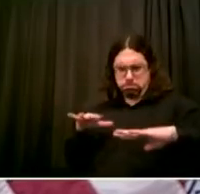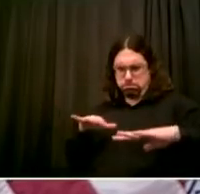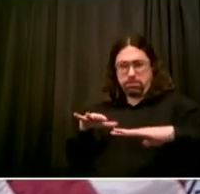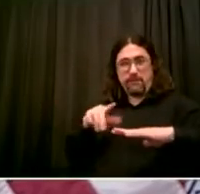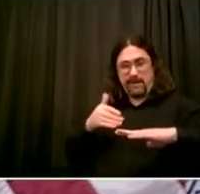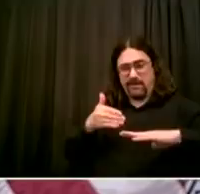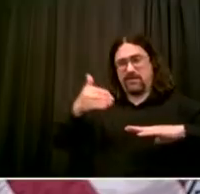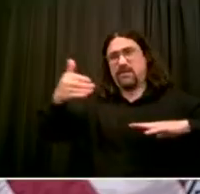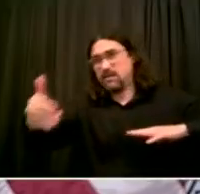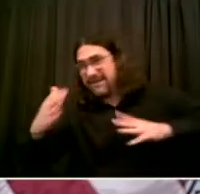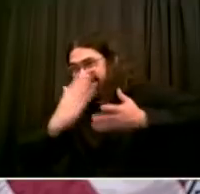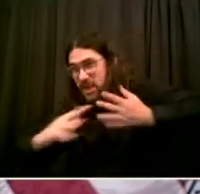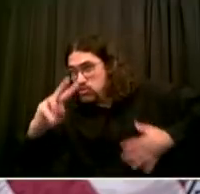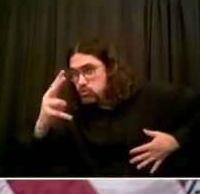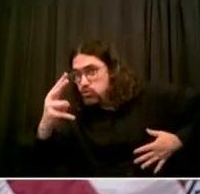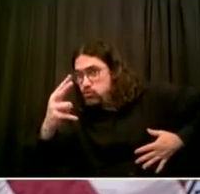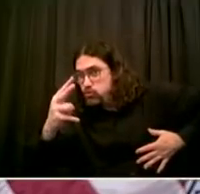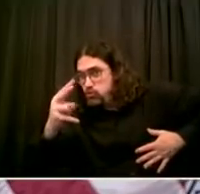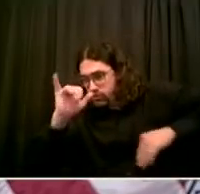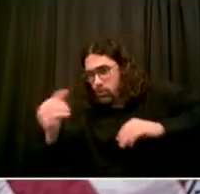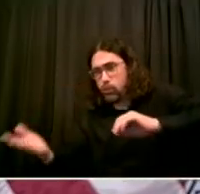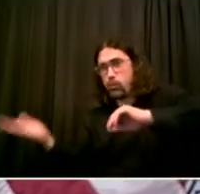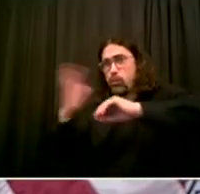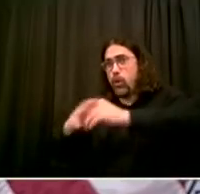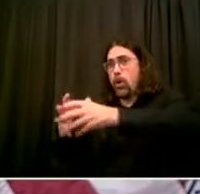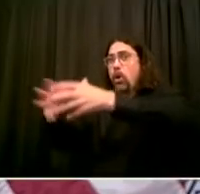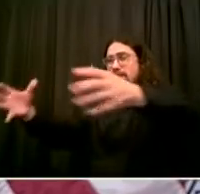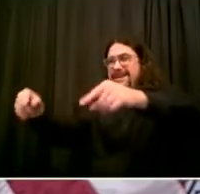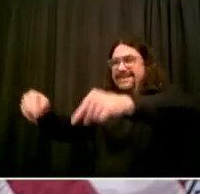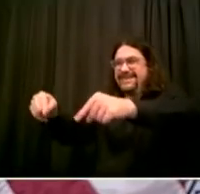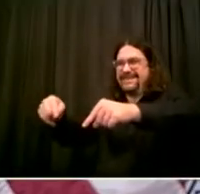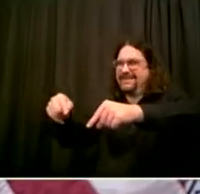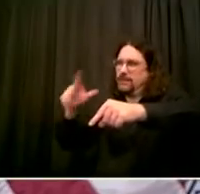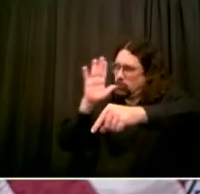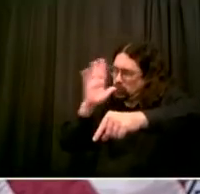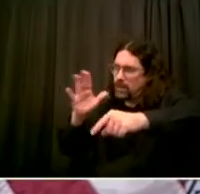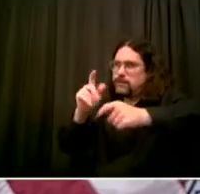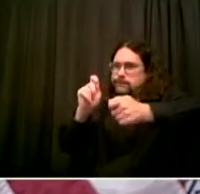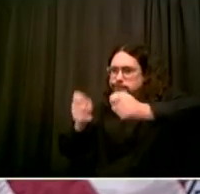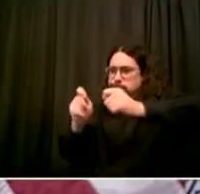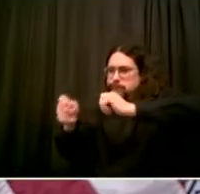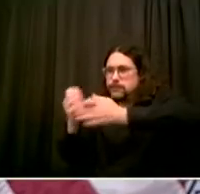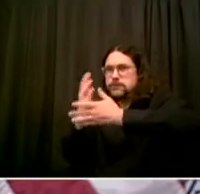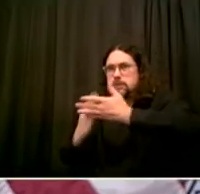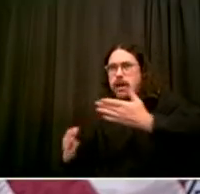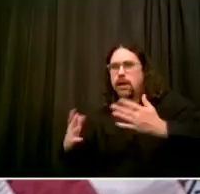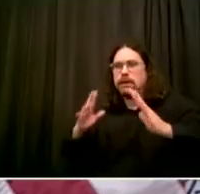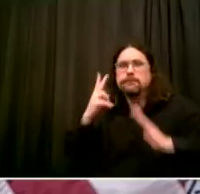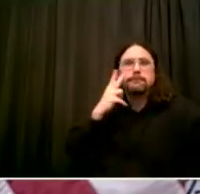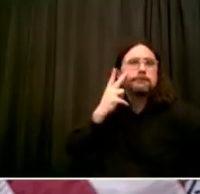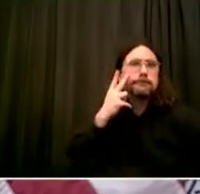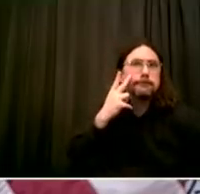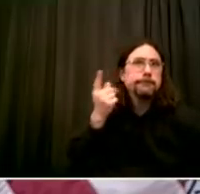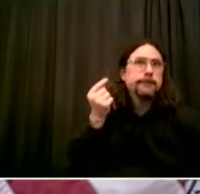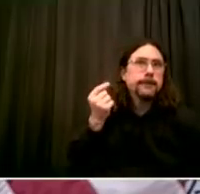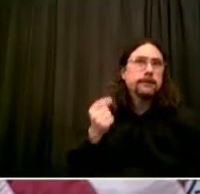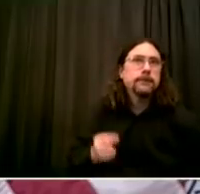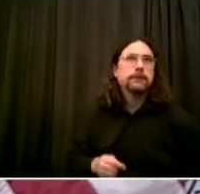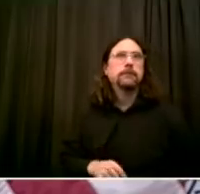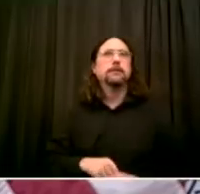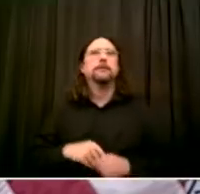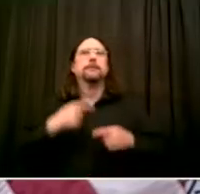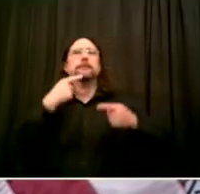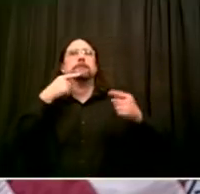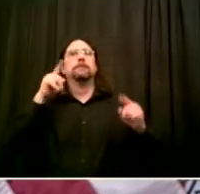Good. I wanted to ask you, New York, a coalition of 300 New York businesses called Reopen New York have